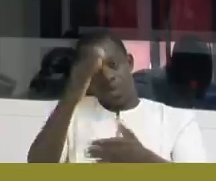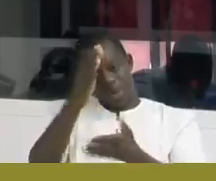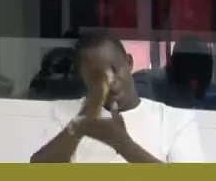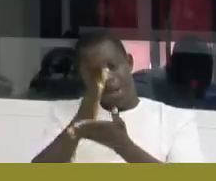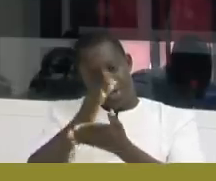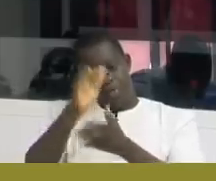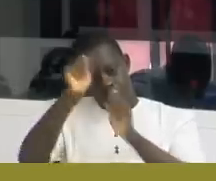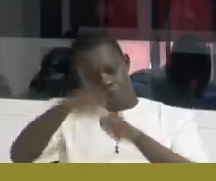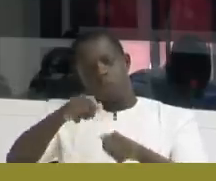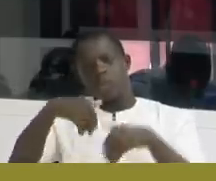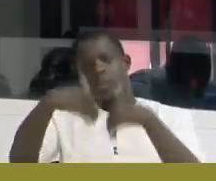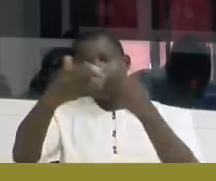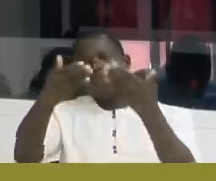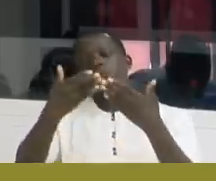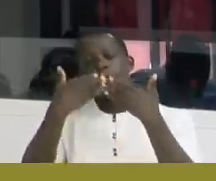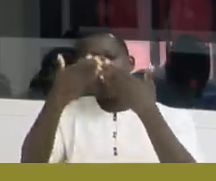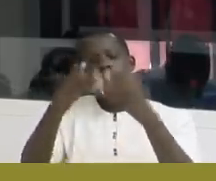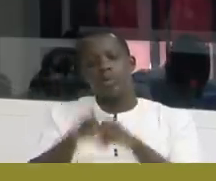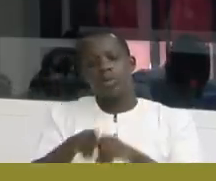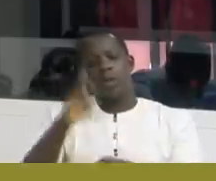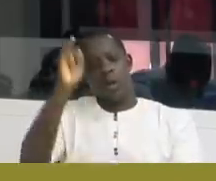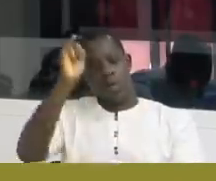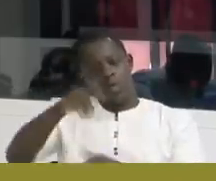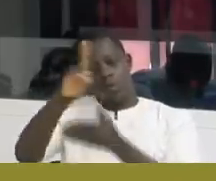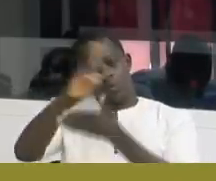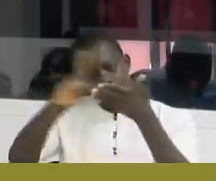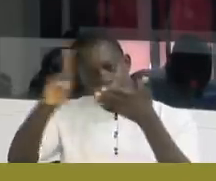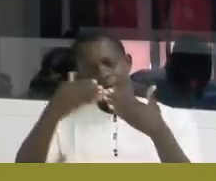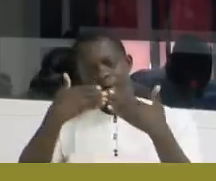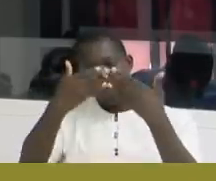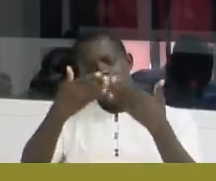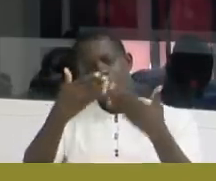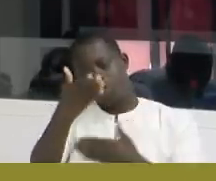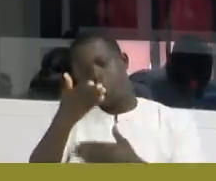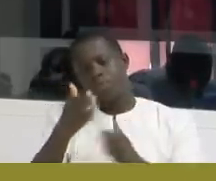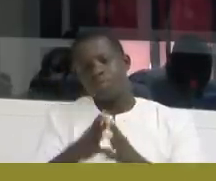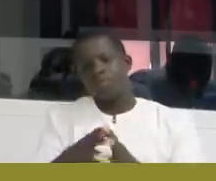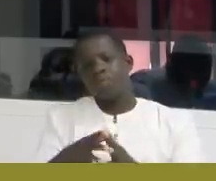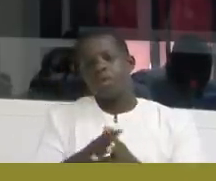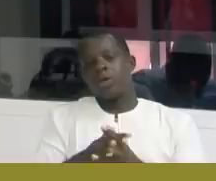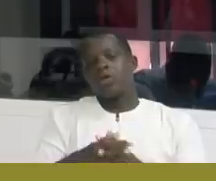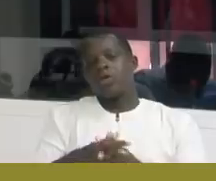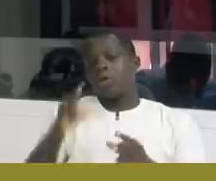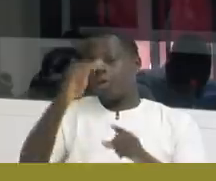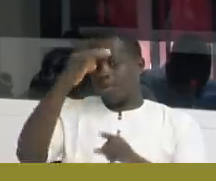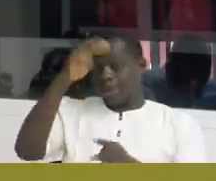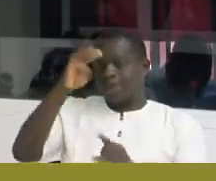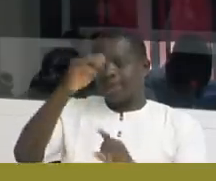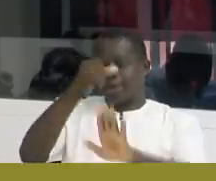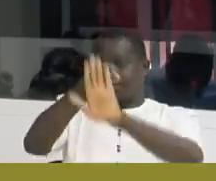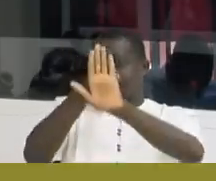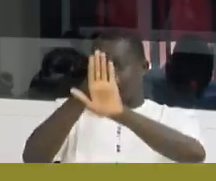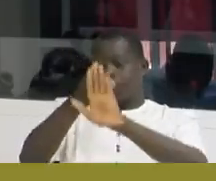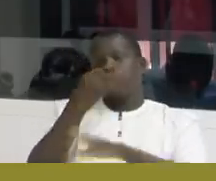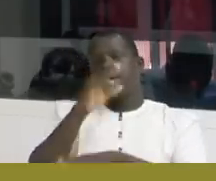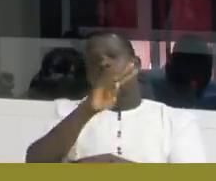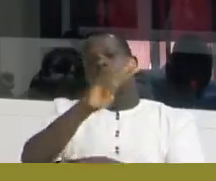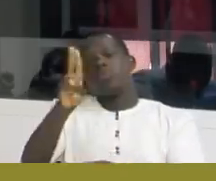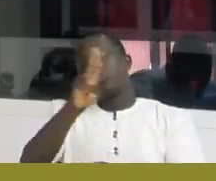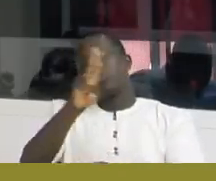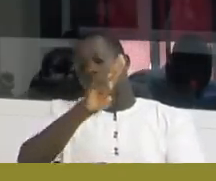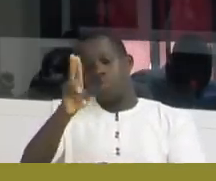that is true. So he should have provided that information. No. To the Minister of Defense, yes. No, he